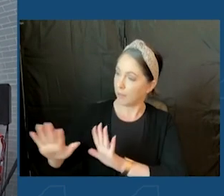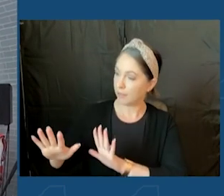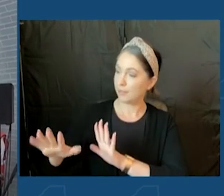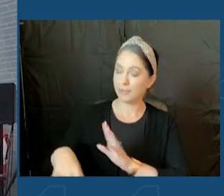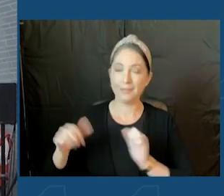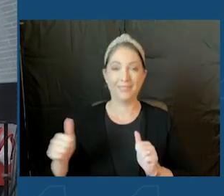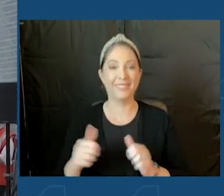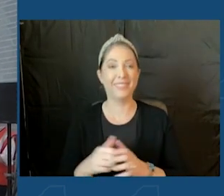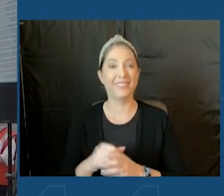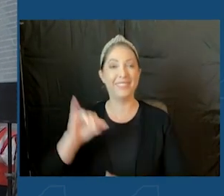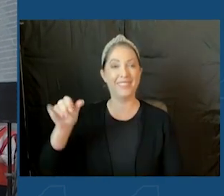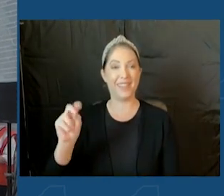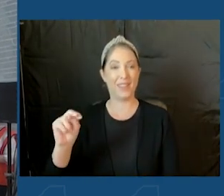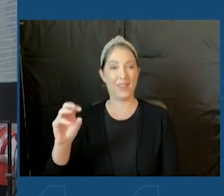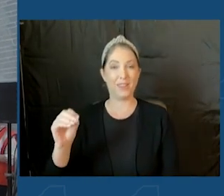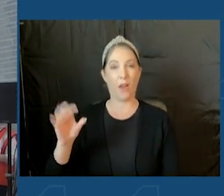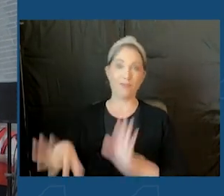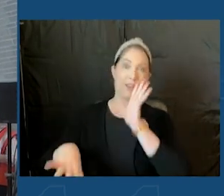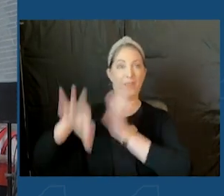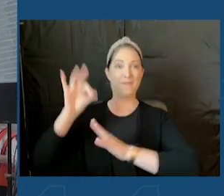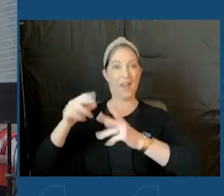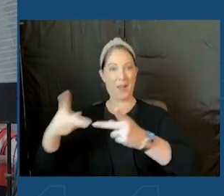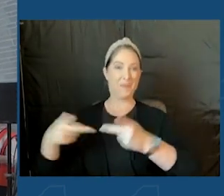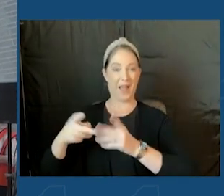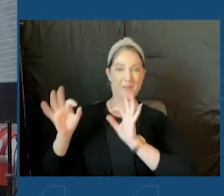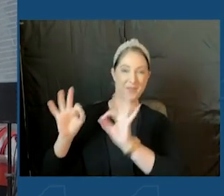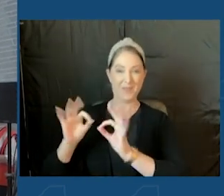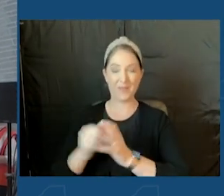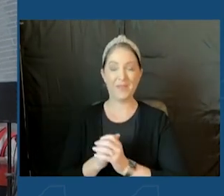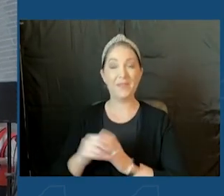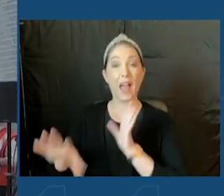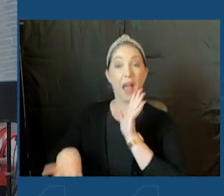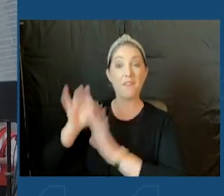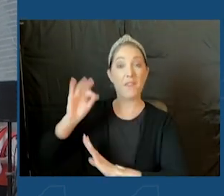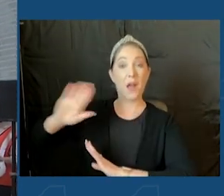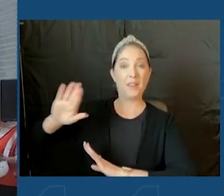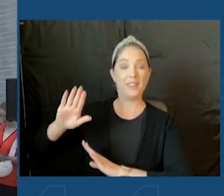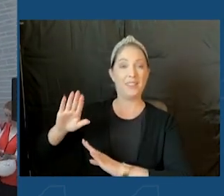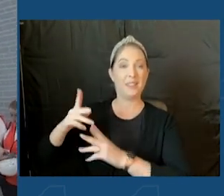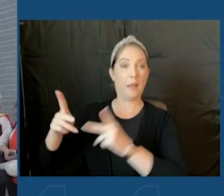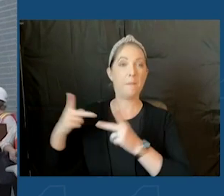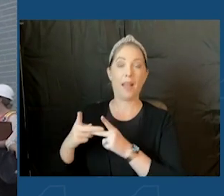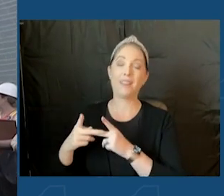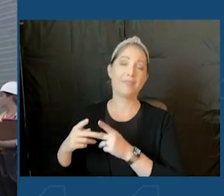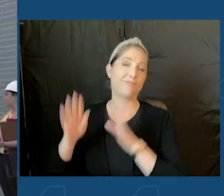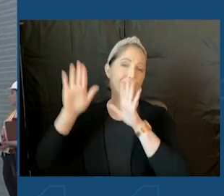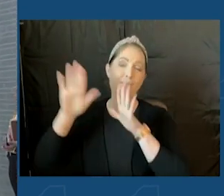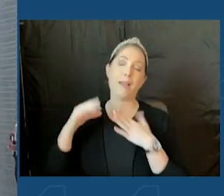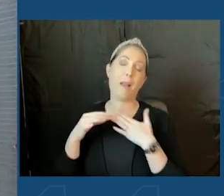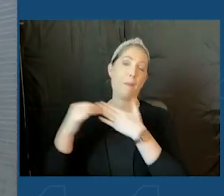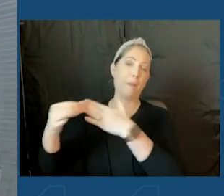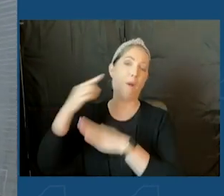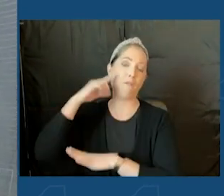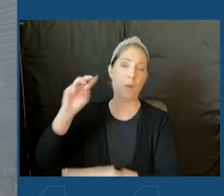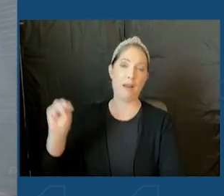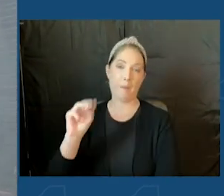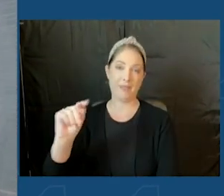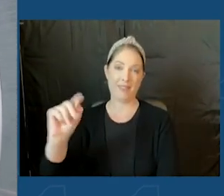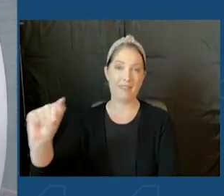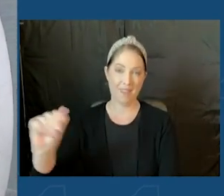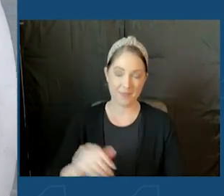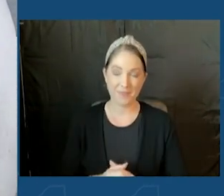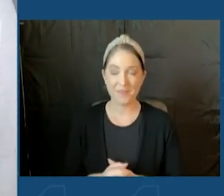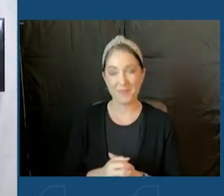Jano Libro has found his spot. He's also found his spot as a tremendous leader of the MTA. Also, we're joined